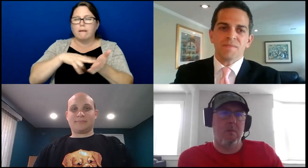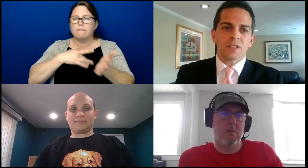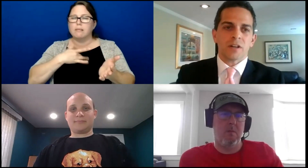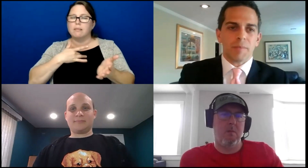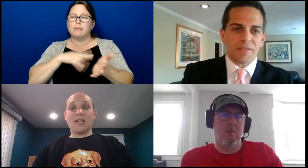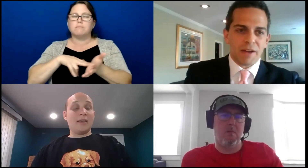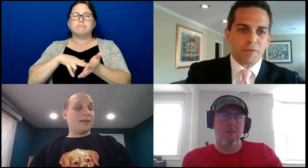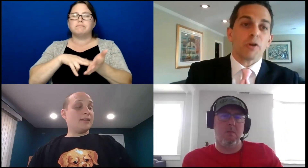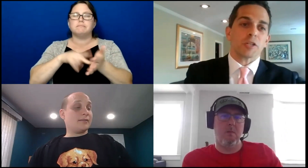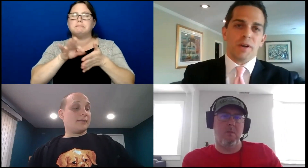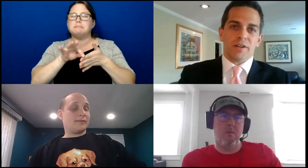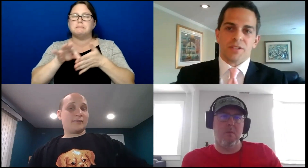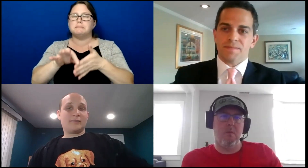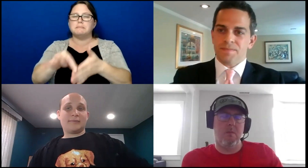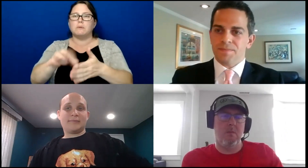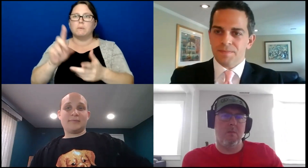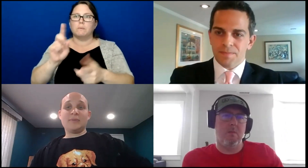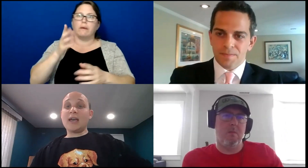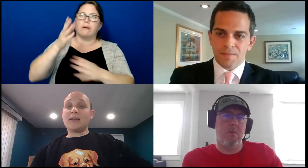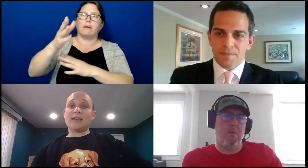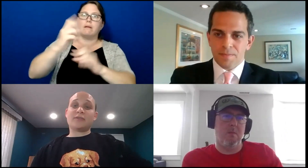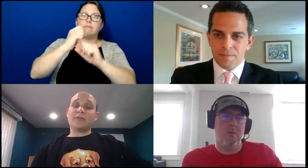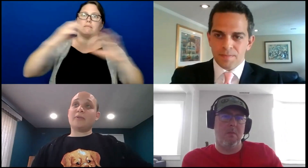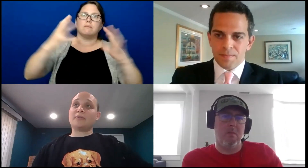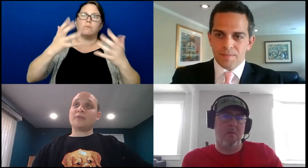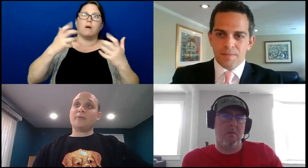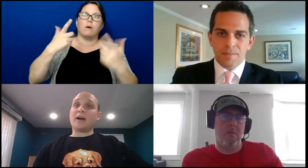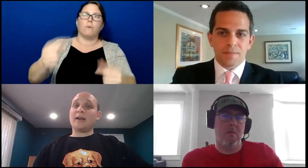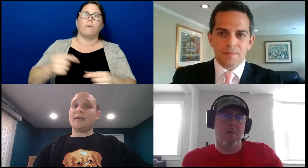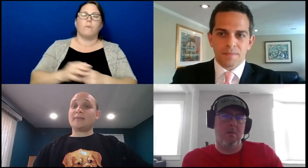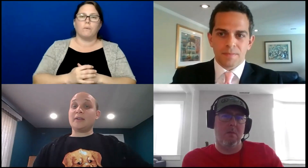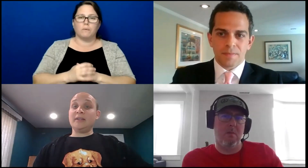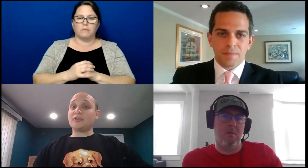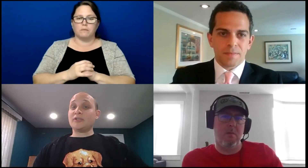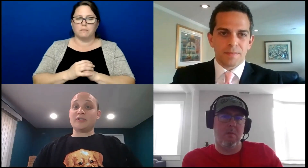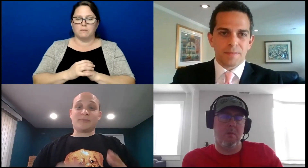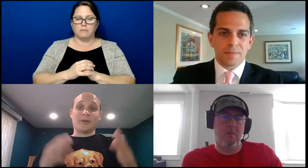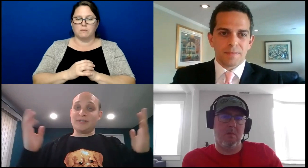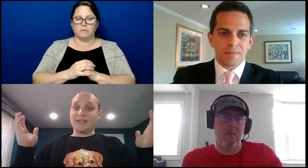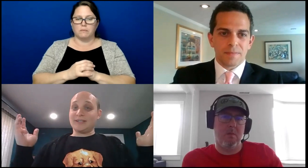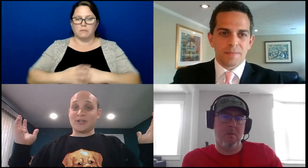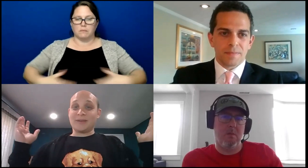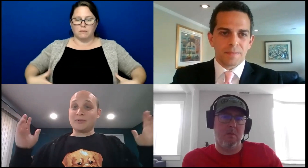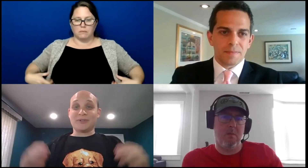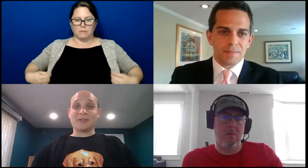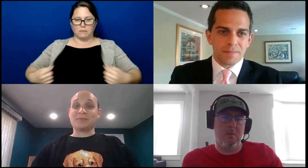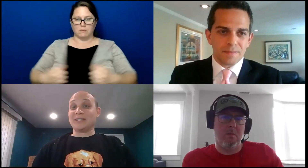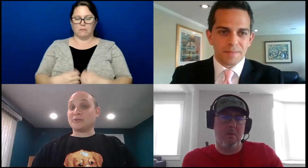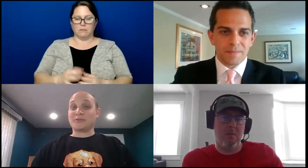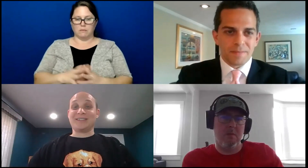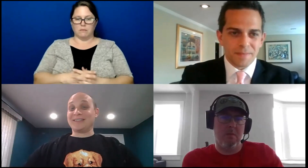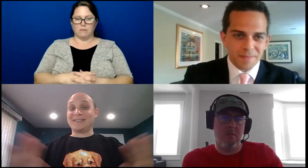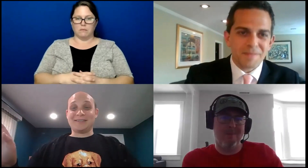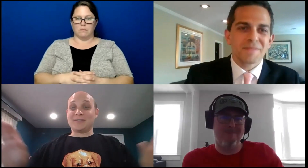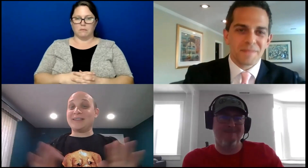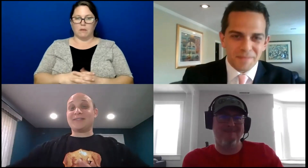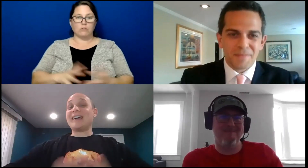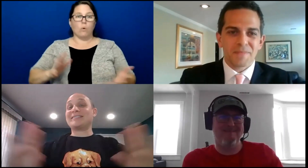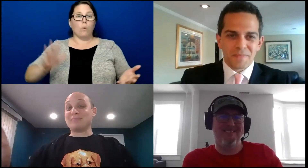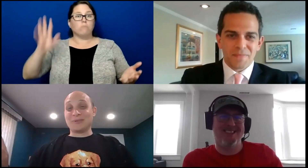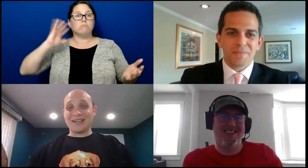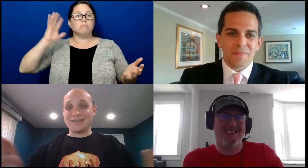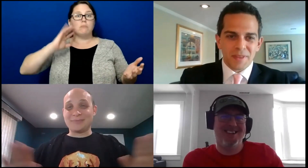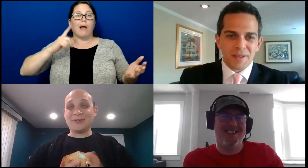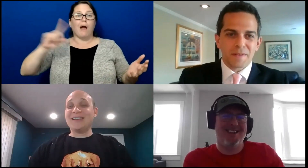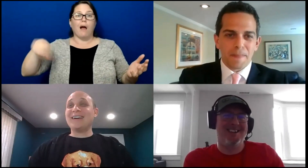skills. Talk about that from your experience. Yeah. So I initially just wanted to get a job doing something interesting. It's